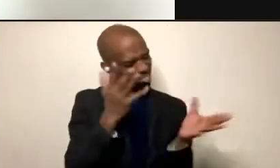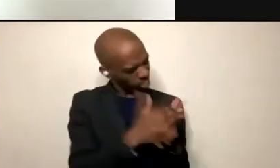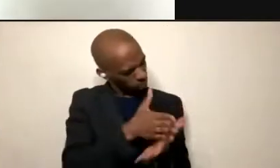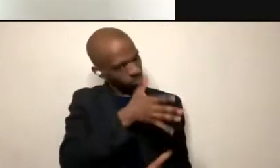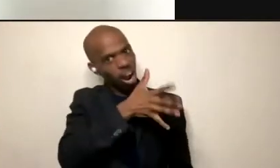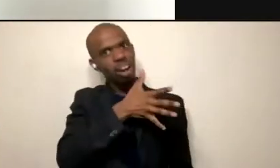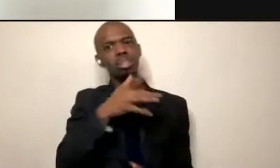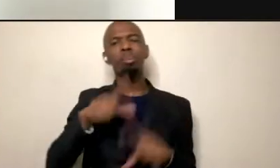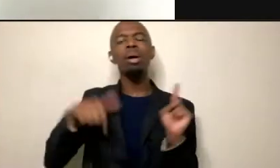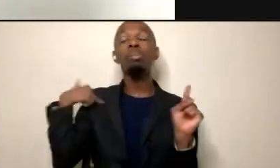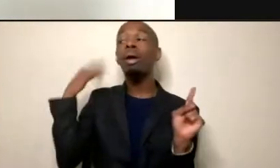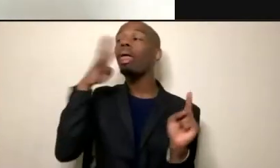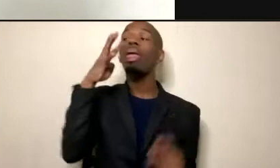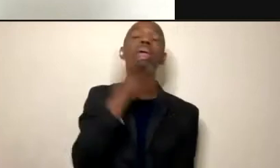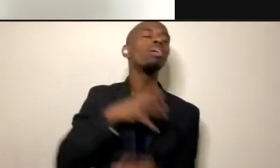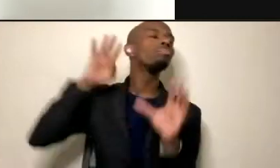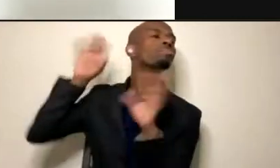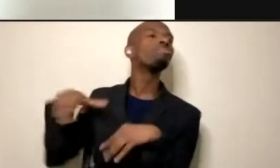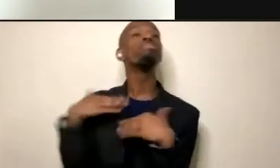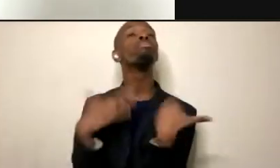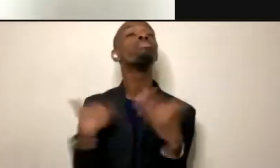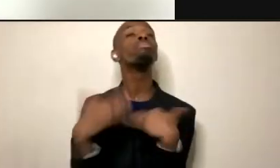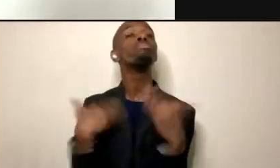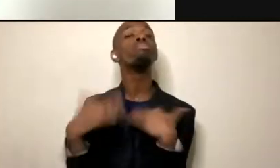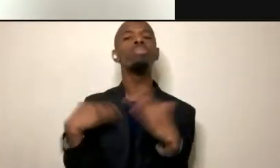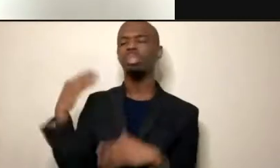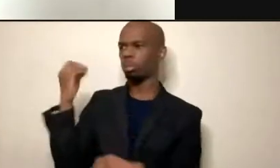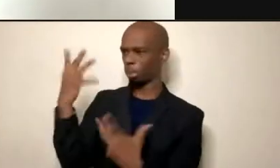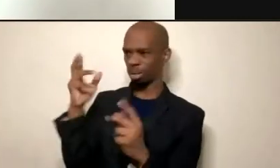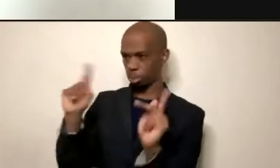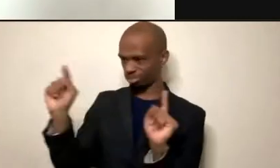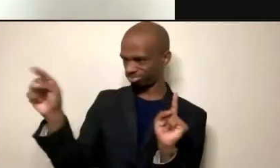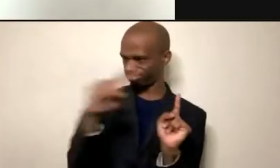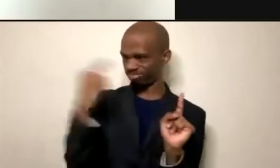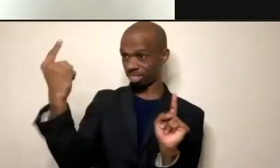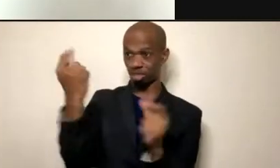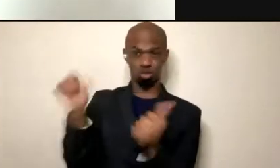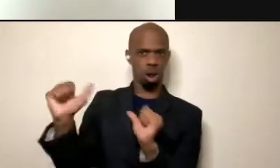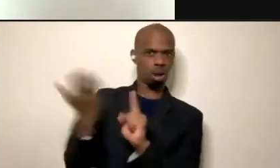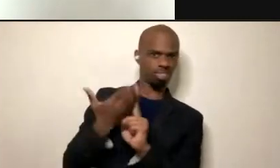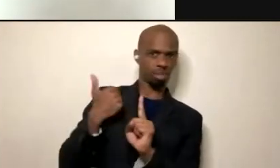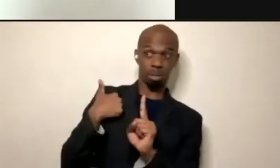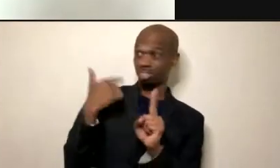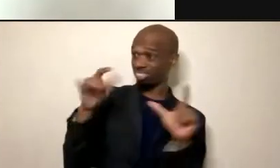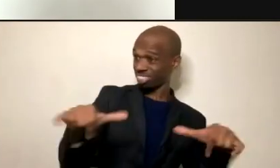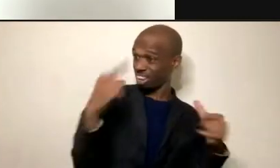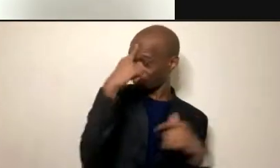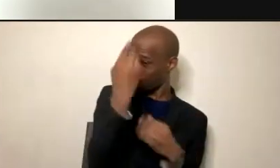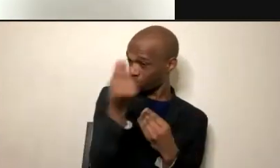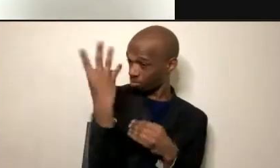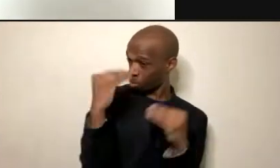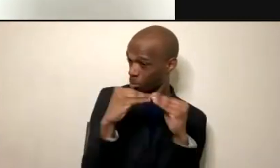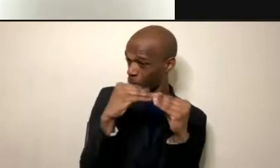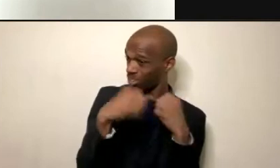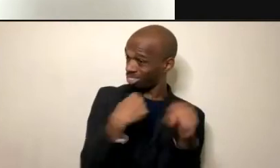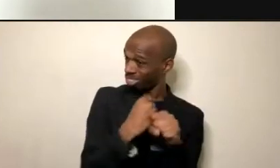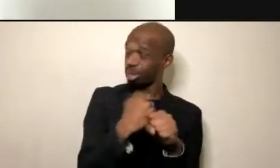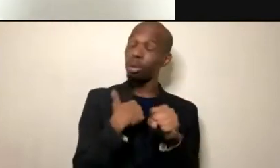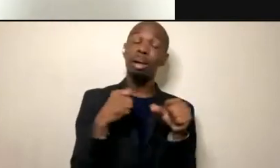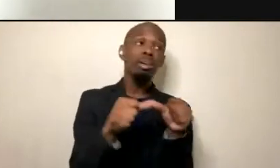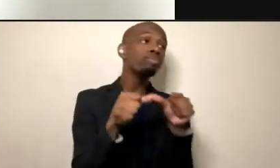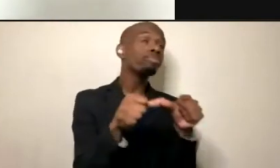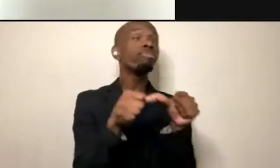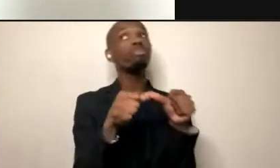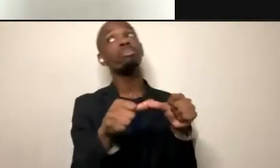of years. LA, you got to give it a couple of years. And I just kept on kind of having one weird freak